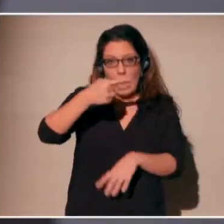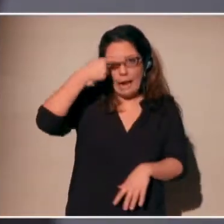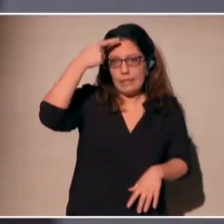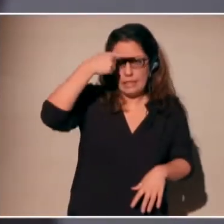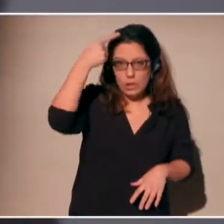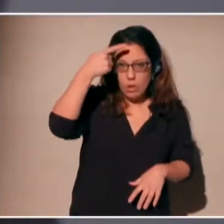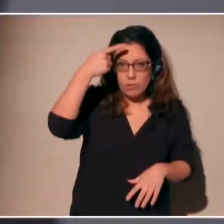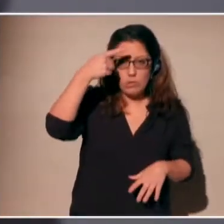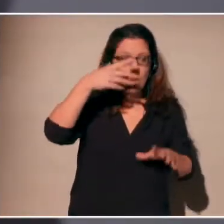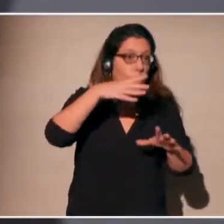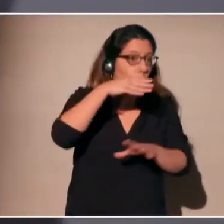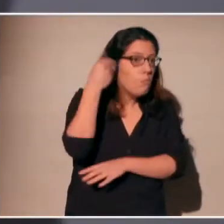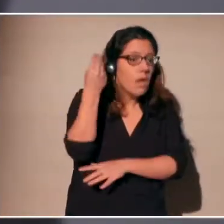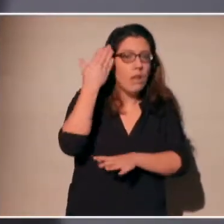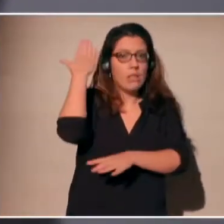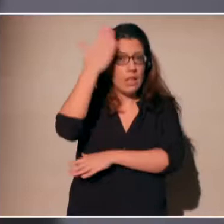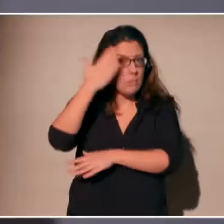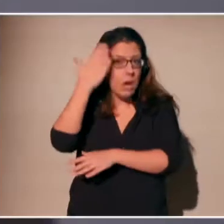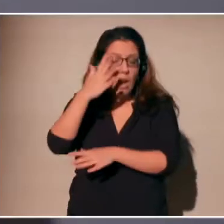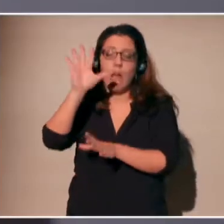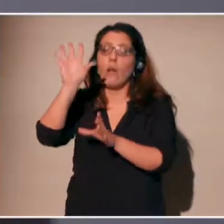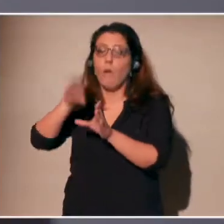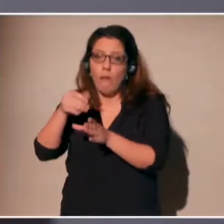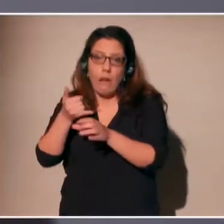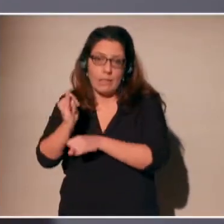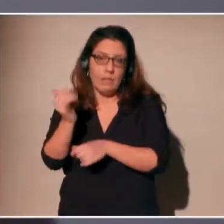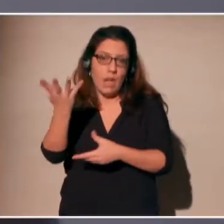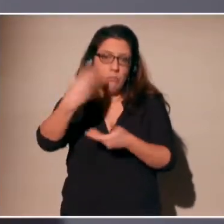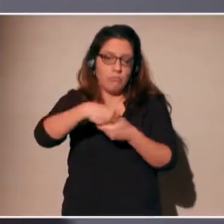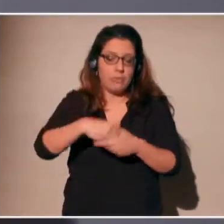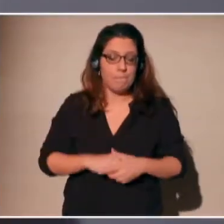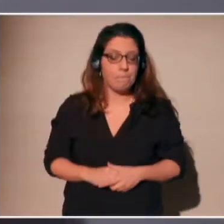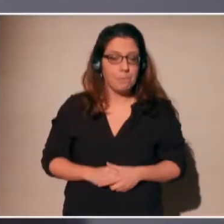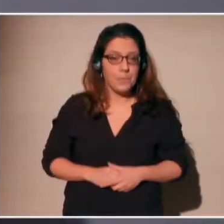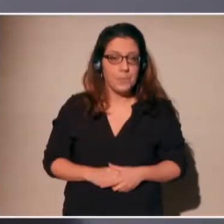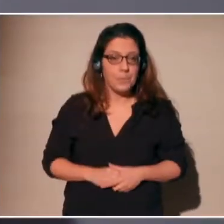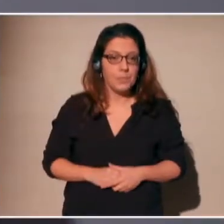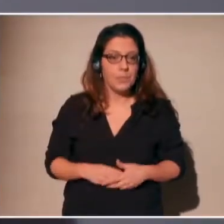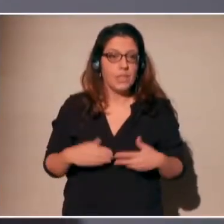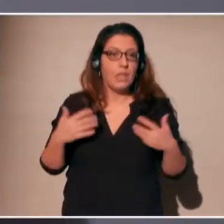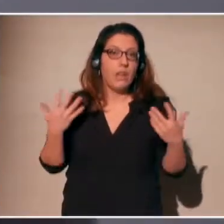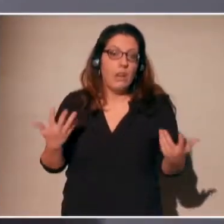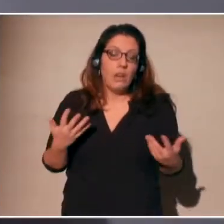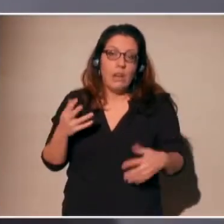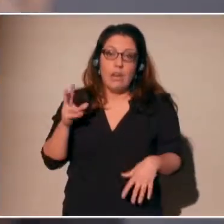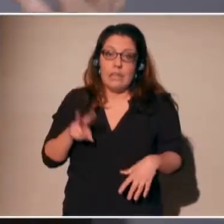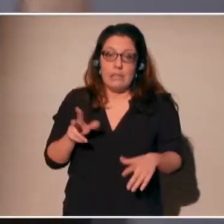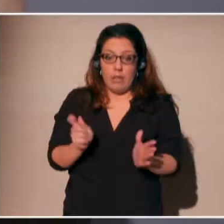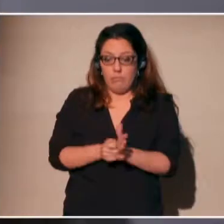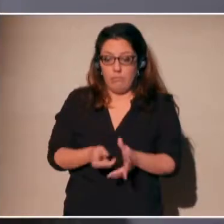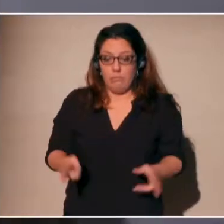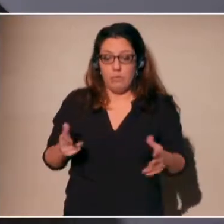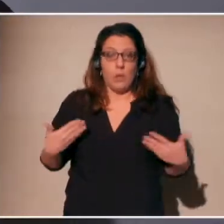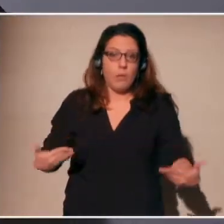broadly speaking, not necessarily artificial, but also human intelligence and animal intelligence. So you could see this as sort of